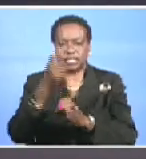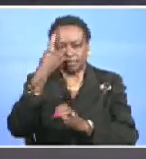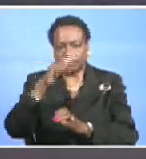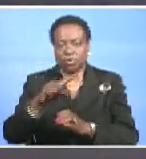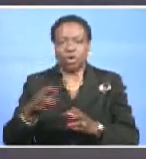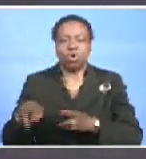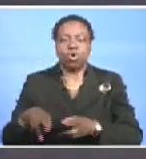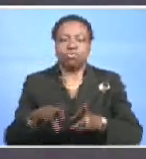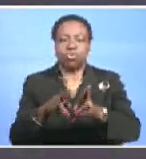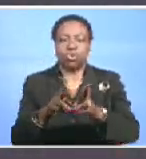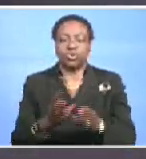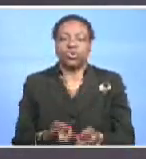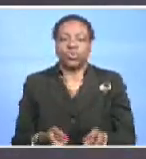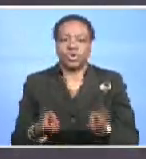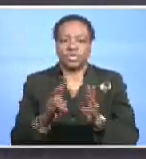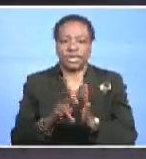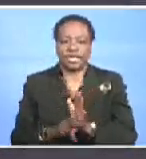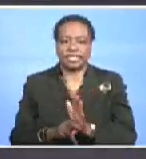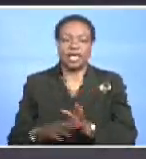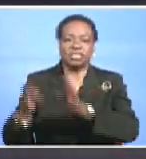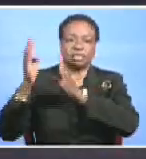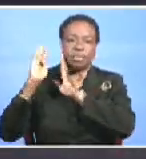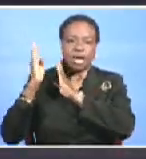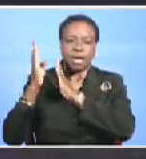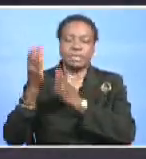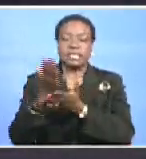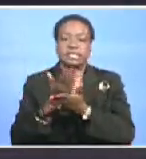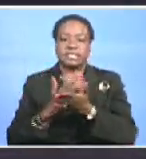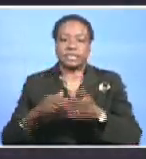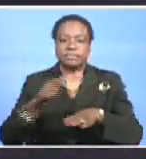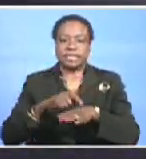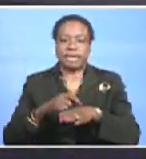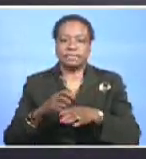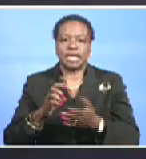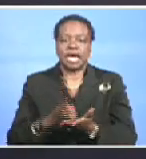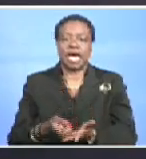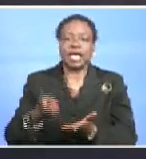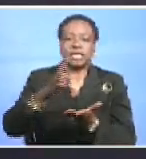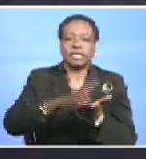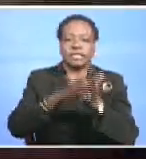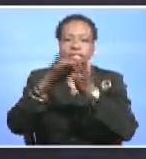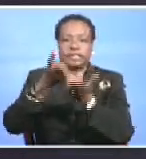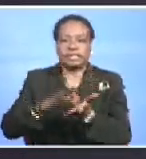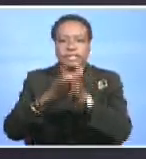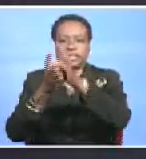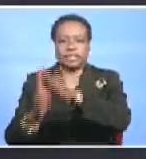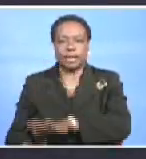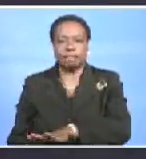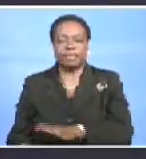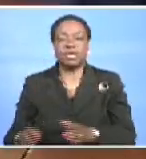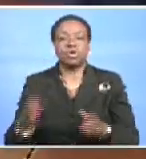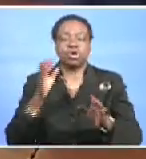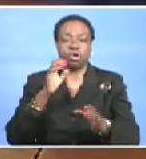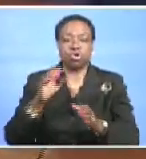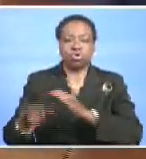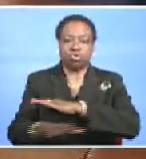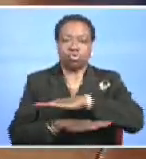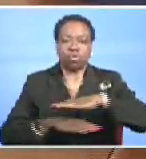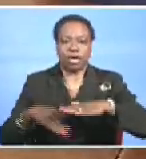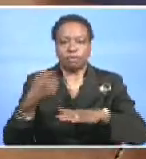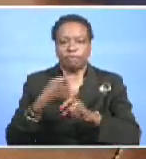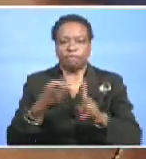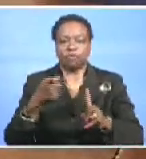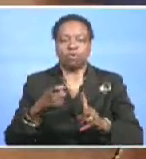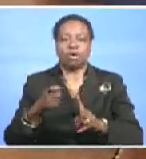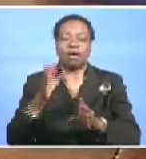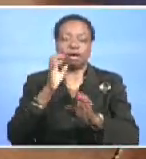which is sometimes considered a dumping ground for unsafe vehicles, will soon become better regulated by officials from the Bahamas Bureau